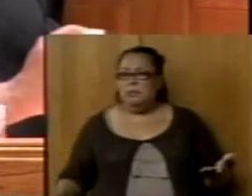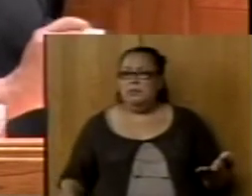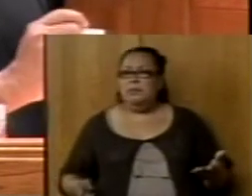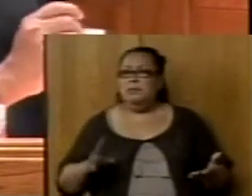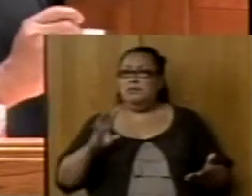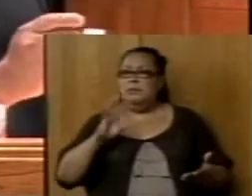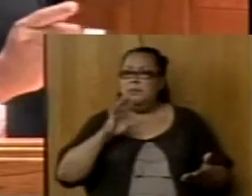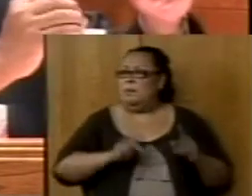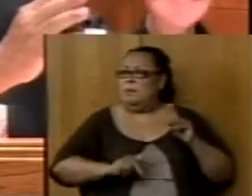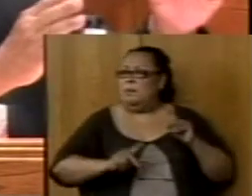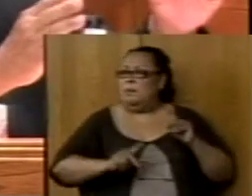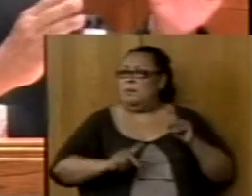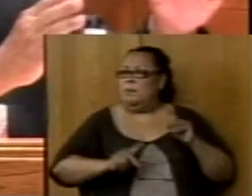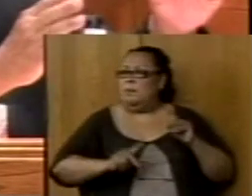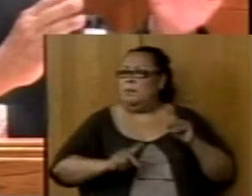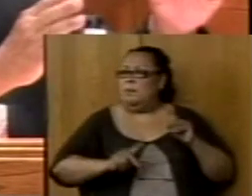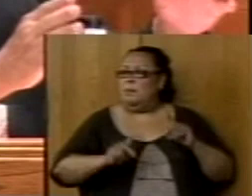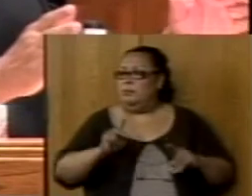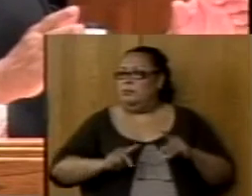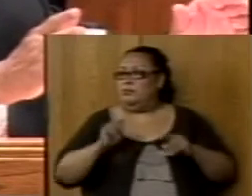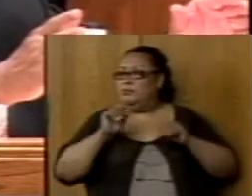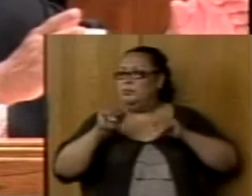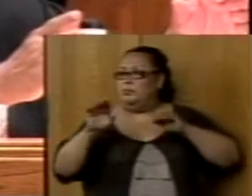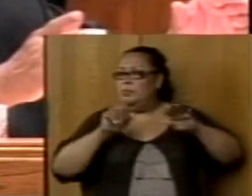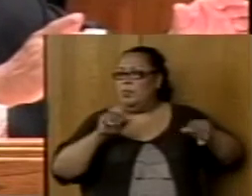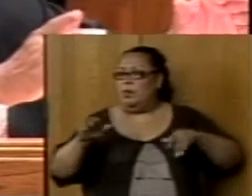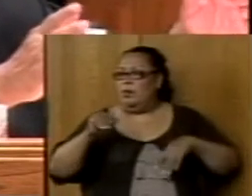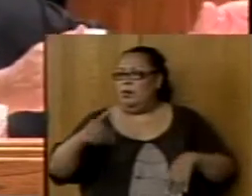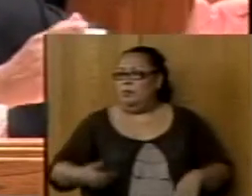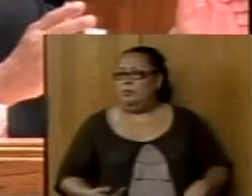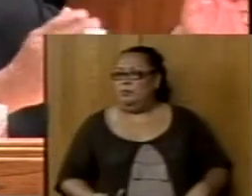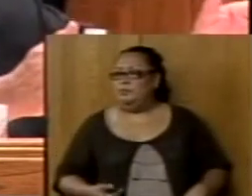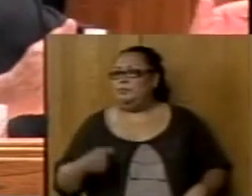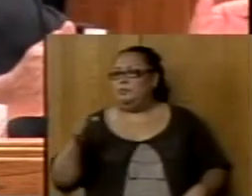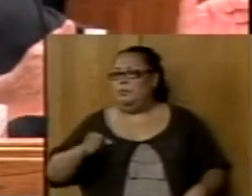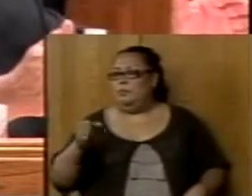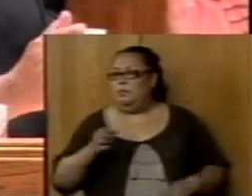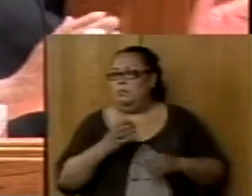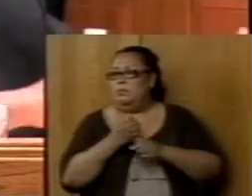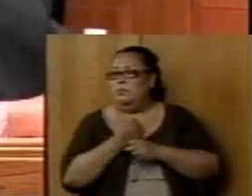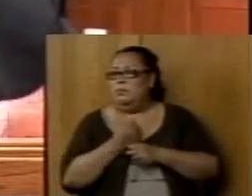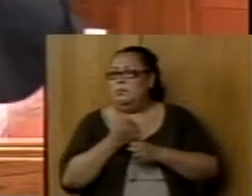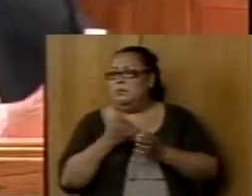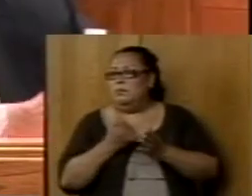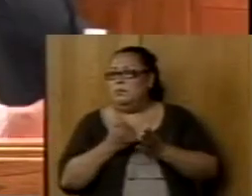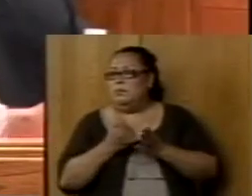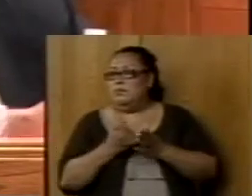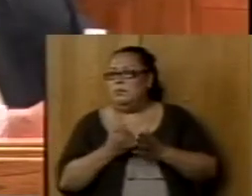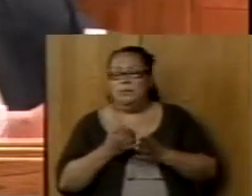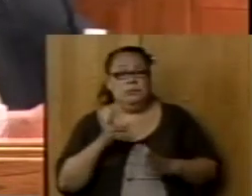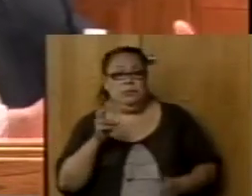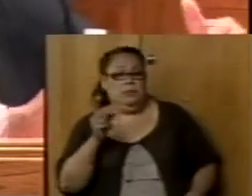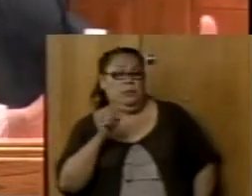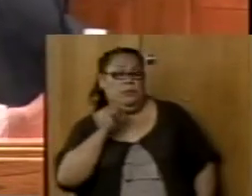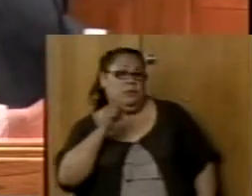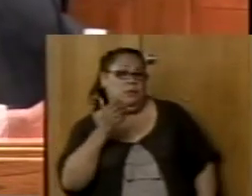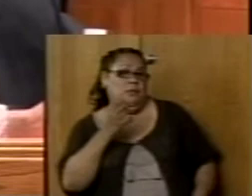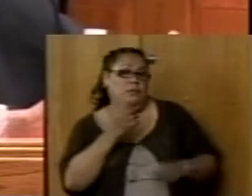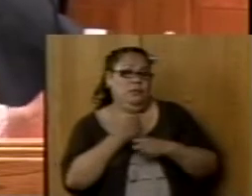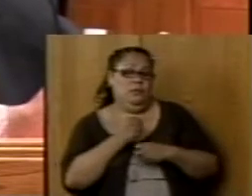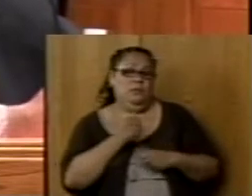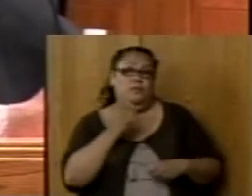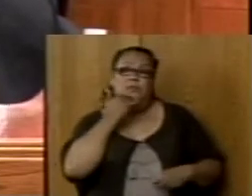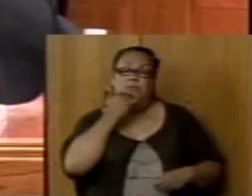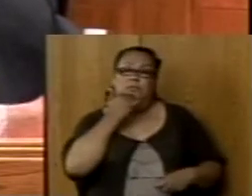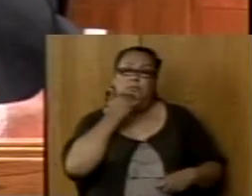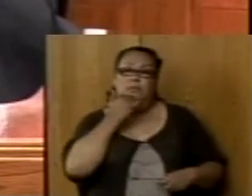that you talked with those people that were sending invitations to say, yes, I received it. No, I did not receive it because I have the wrong